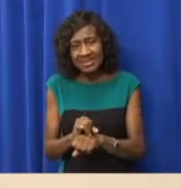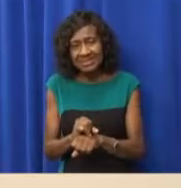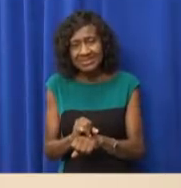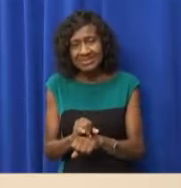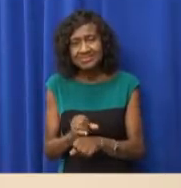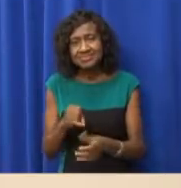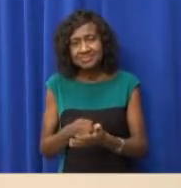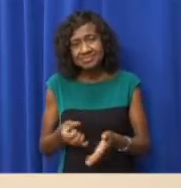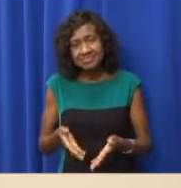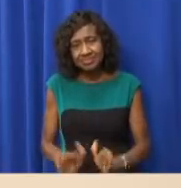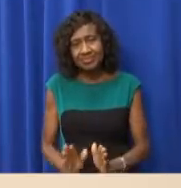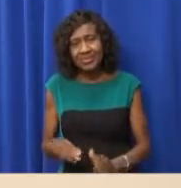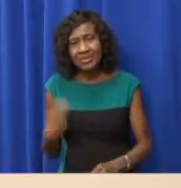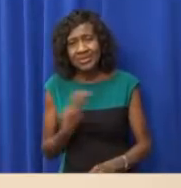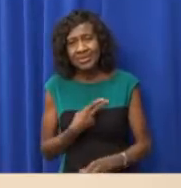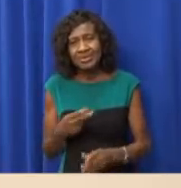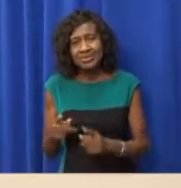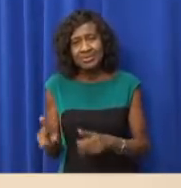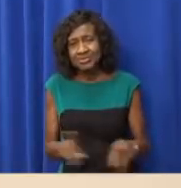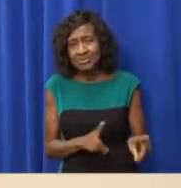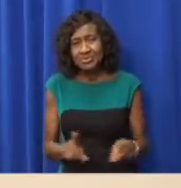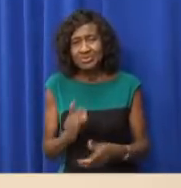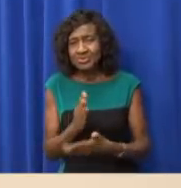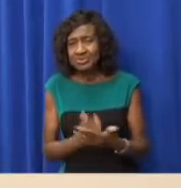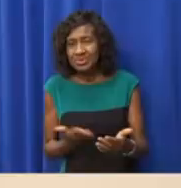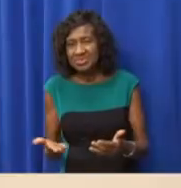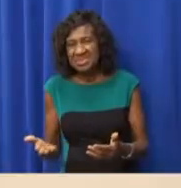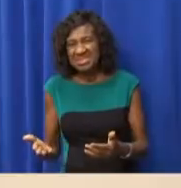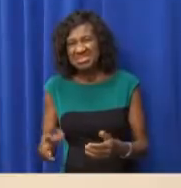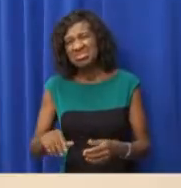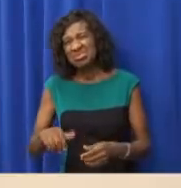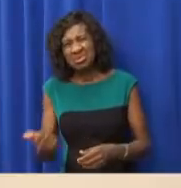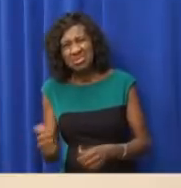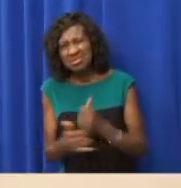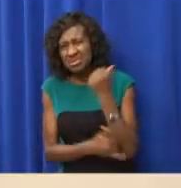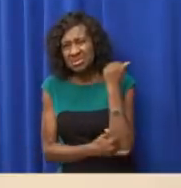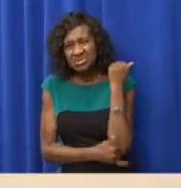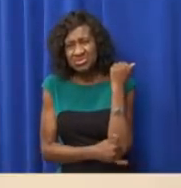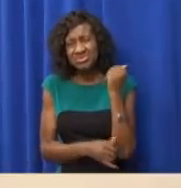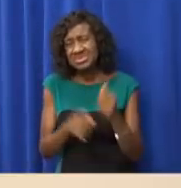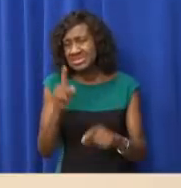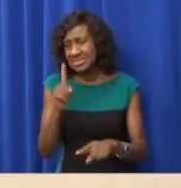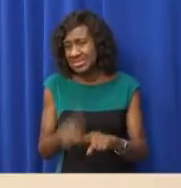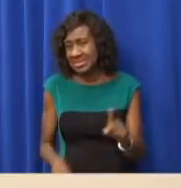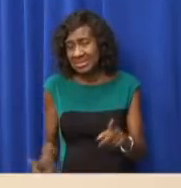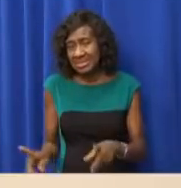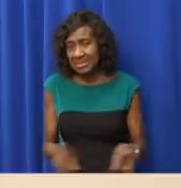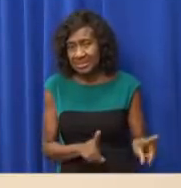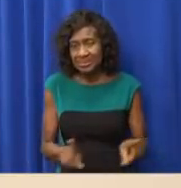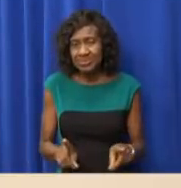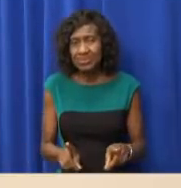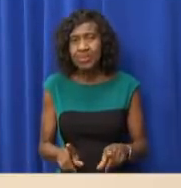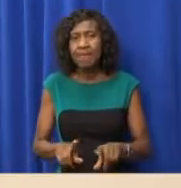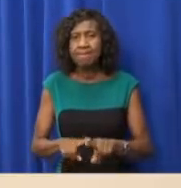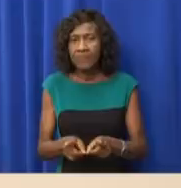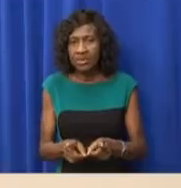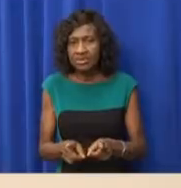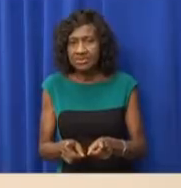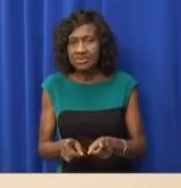other places find great difficulty in doing. But let us continue